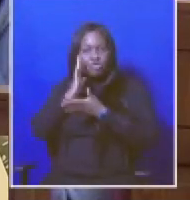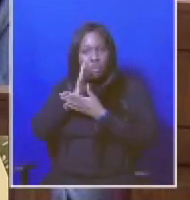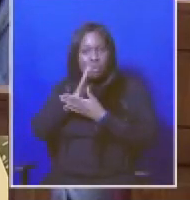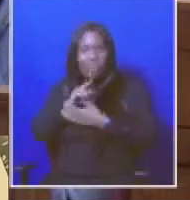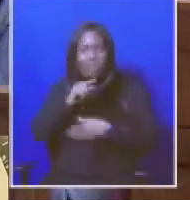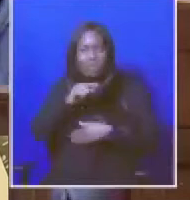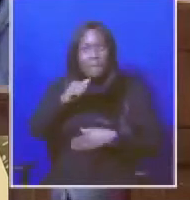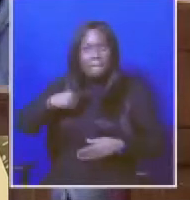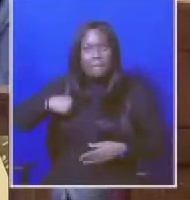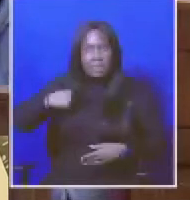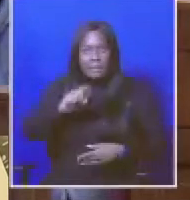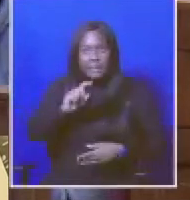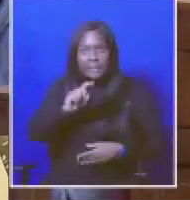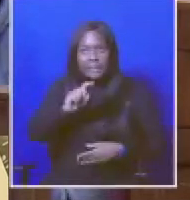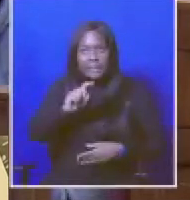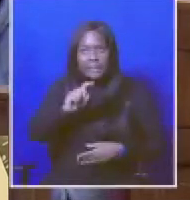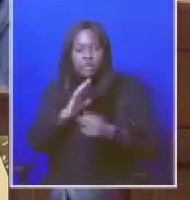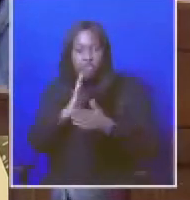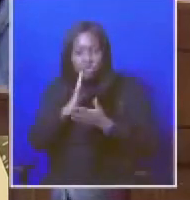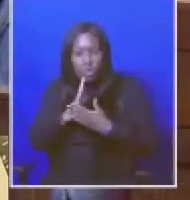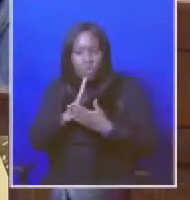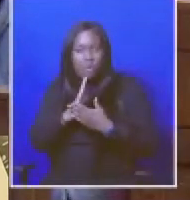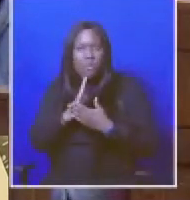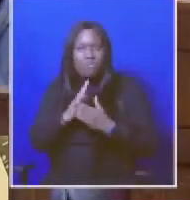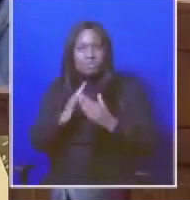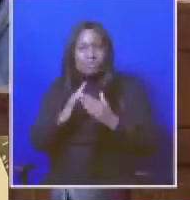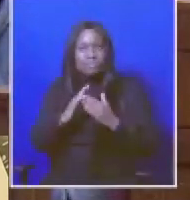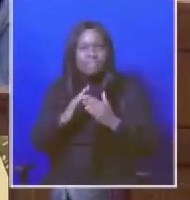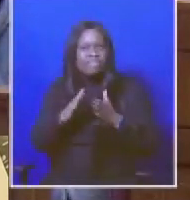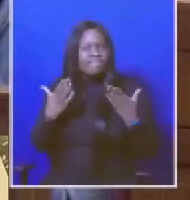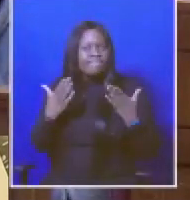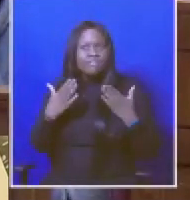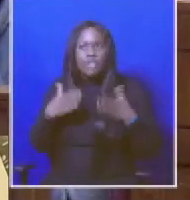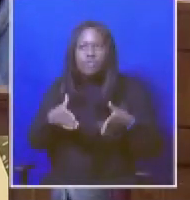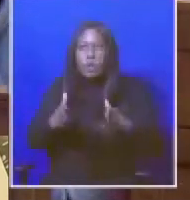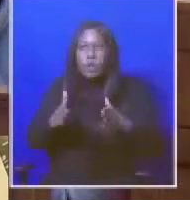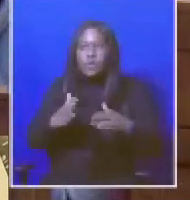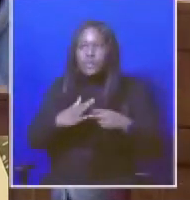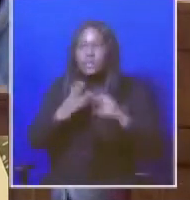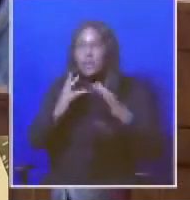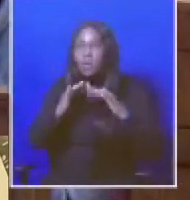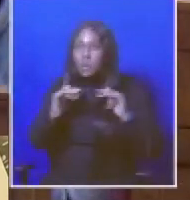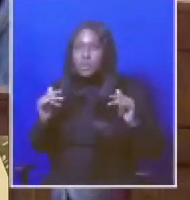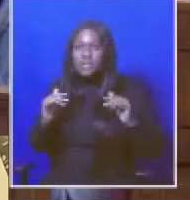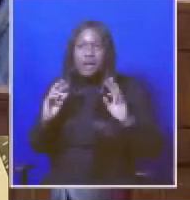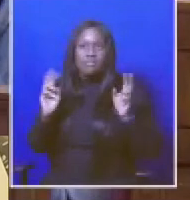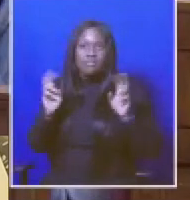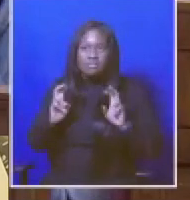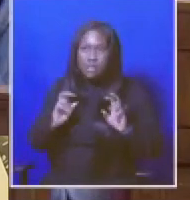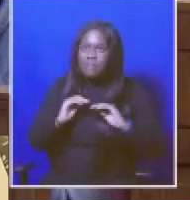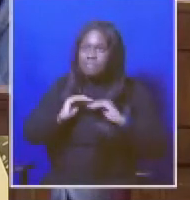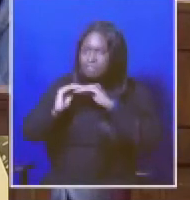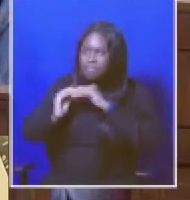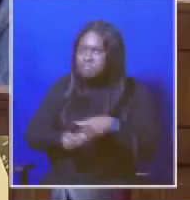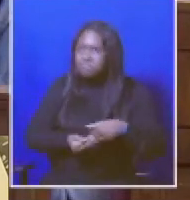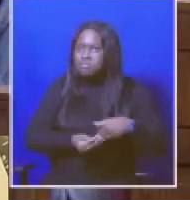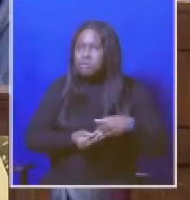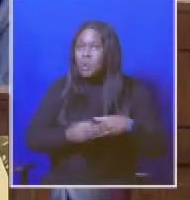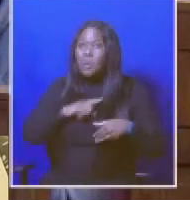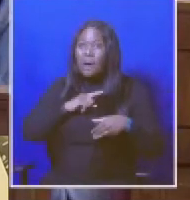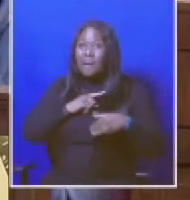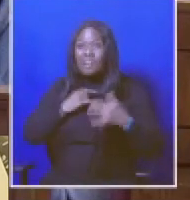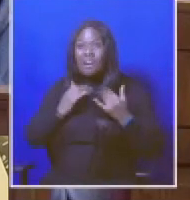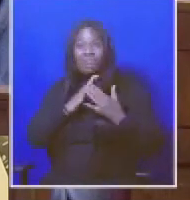improvement, maintenance, and protection of infrastructure, particularly from vandalism, form